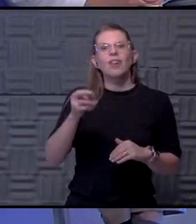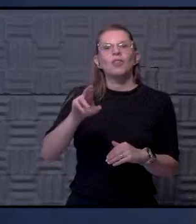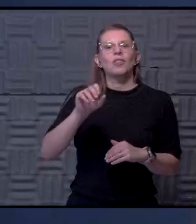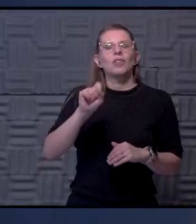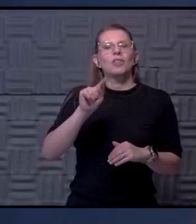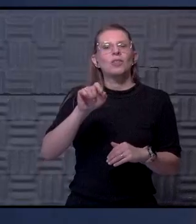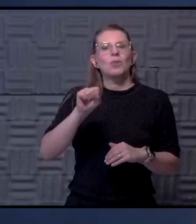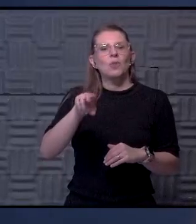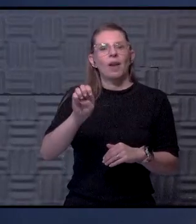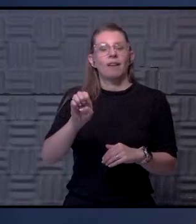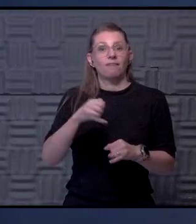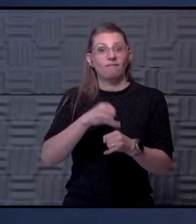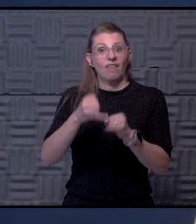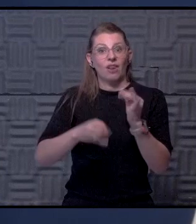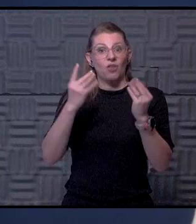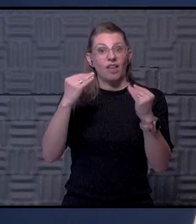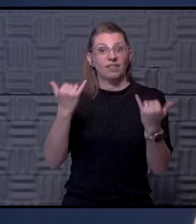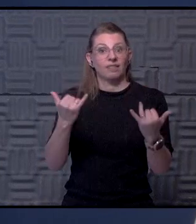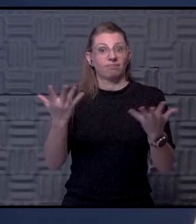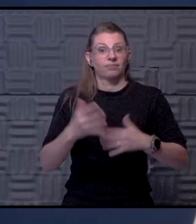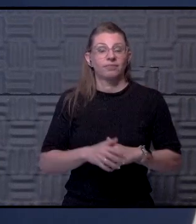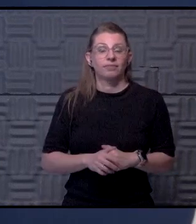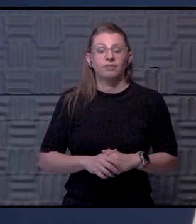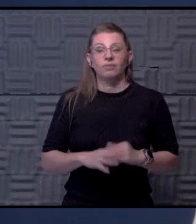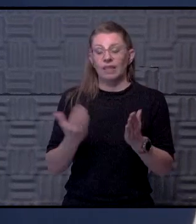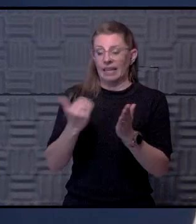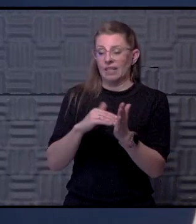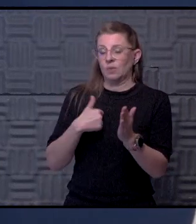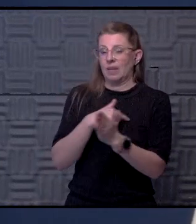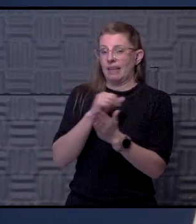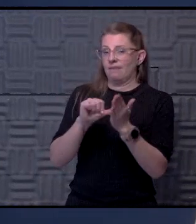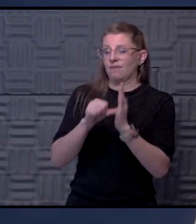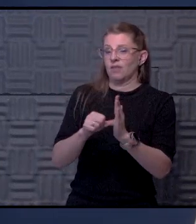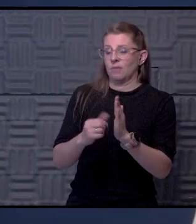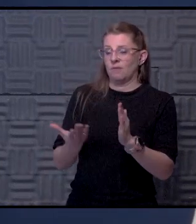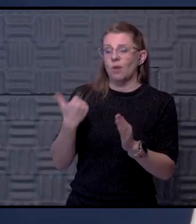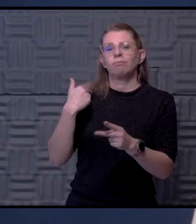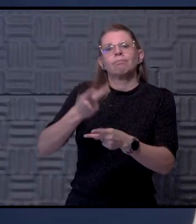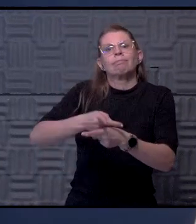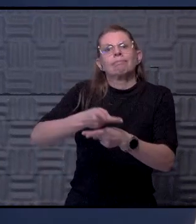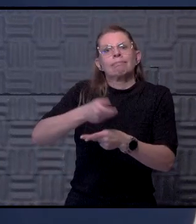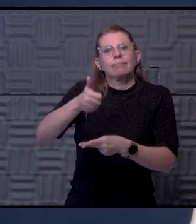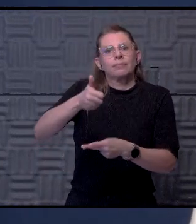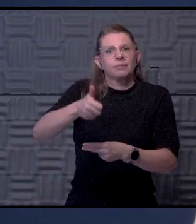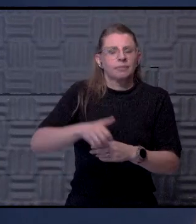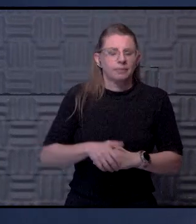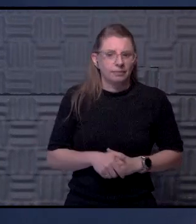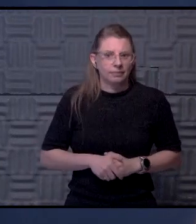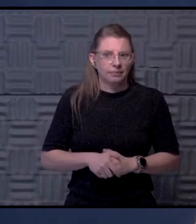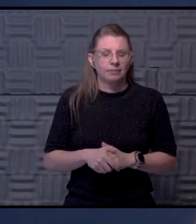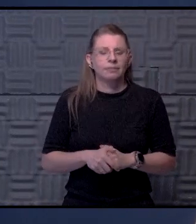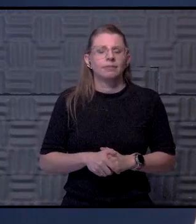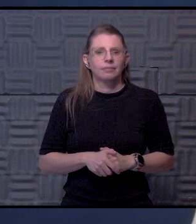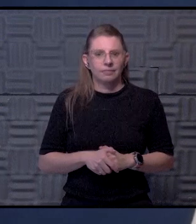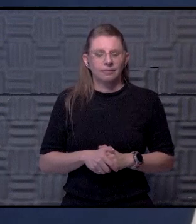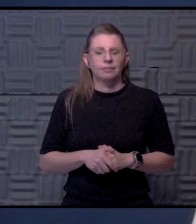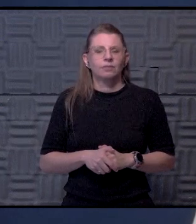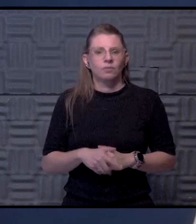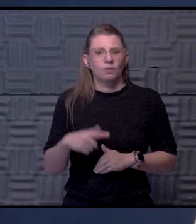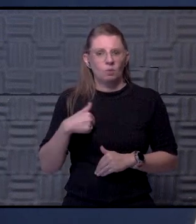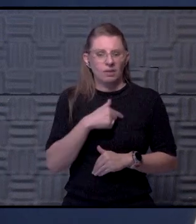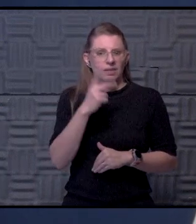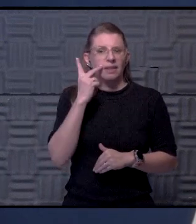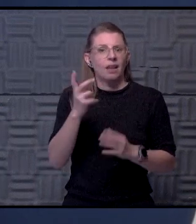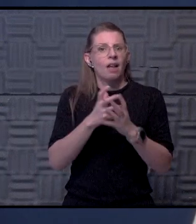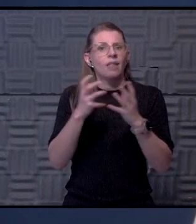today. Well, again, like we emphasized earlier, take care of yourself, and we're seeing a lot